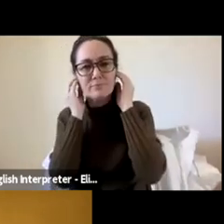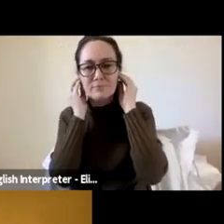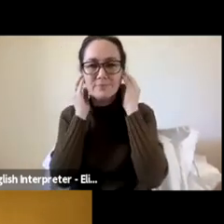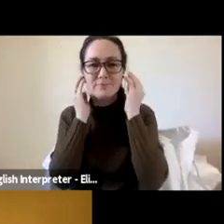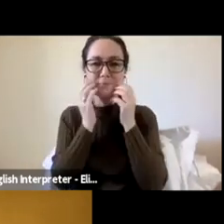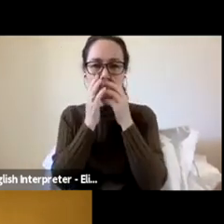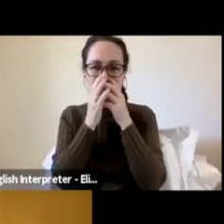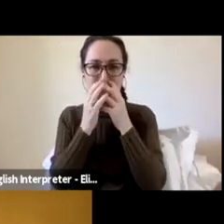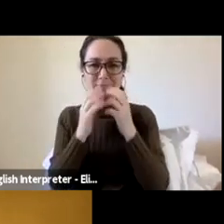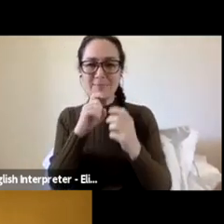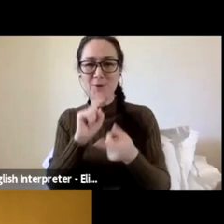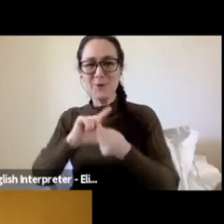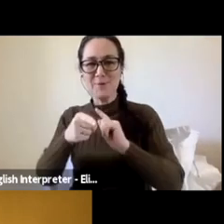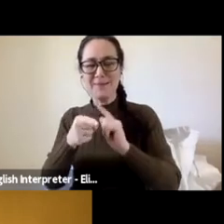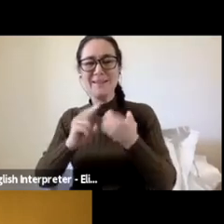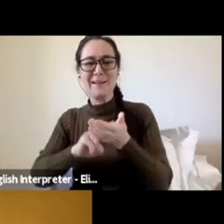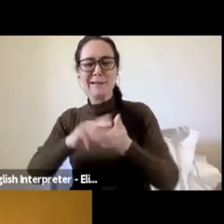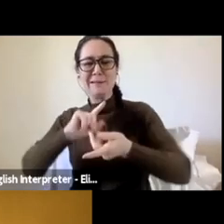Anybody want to take that? Please start.